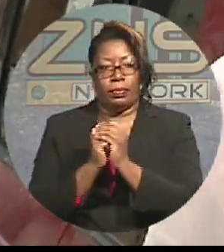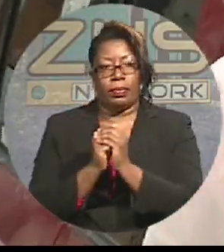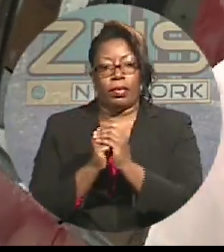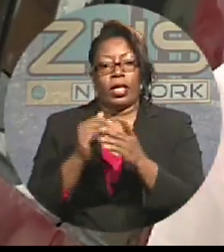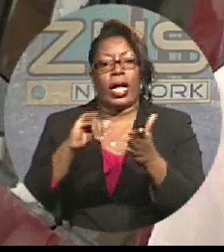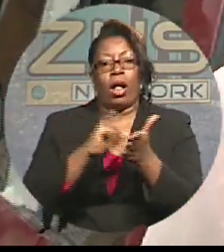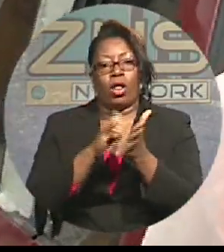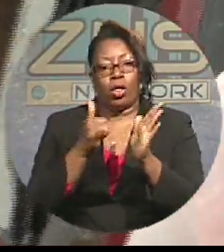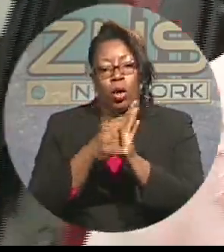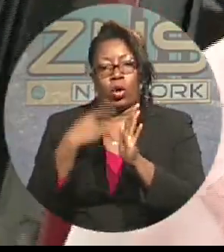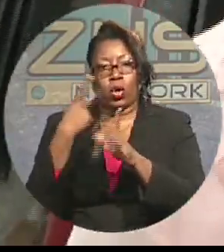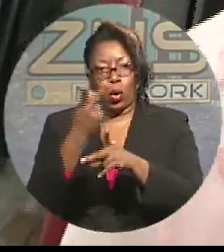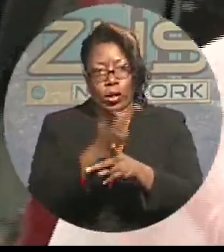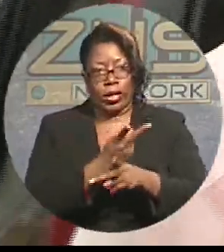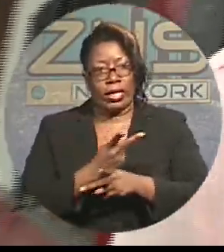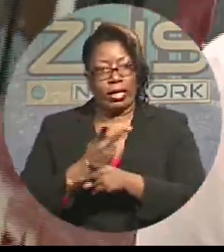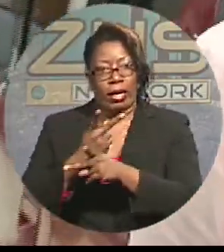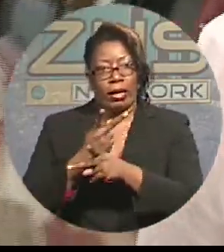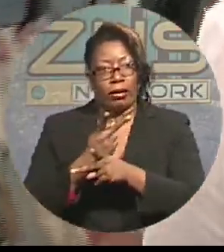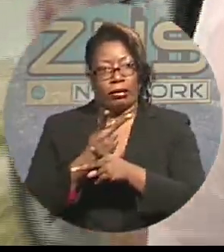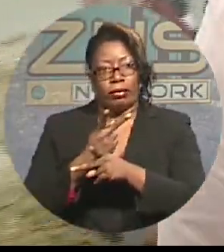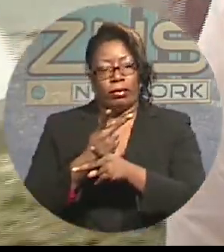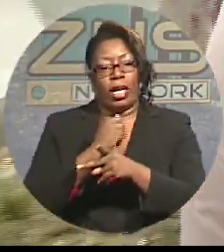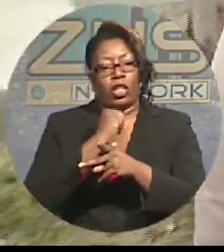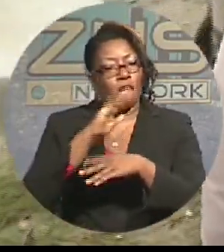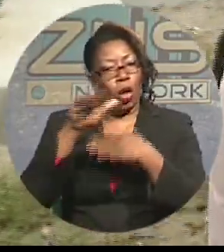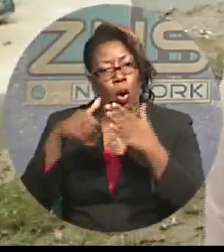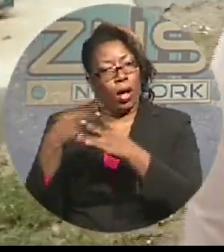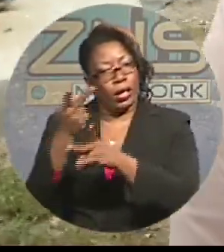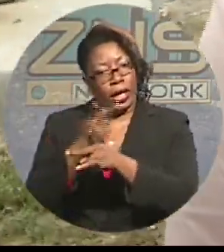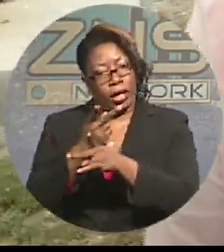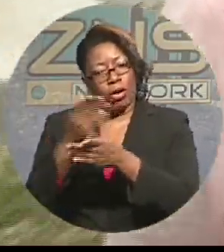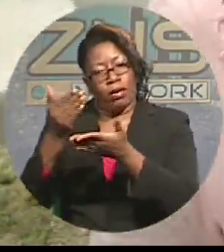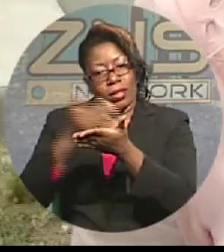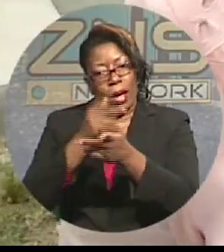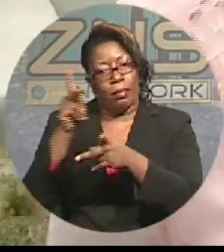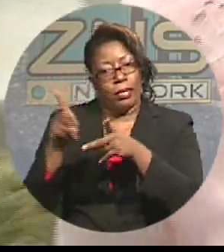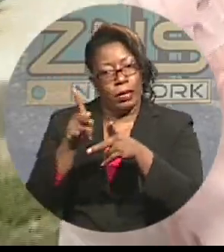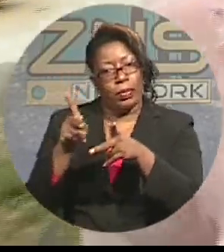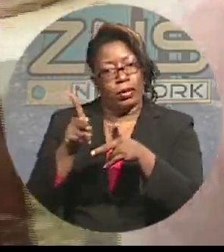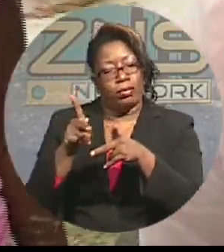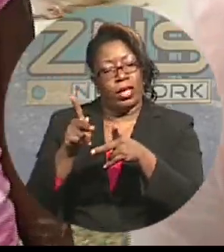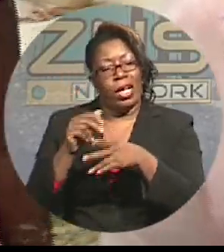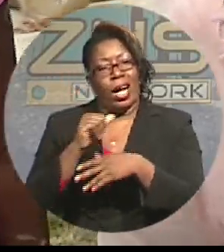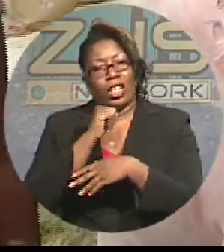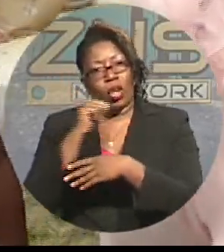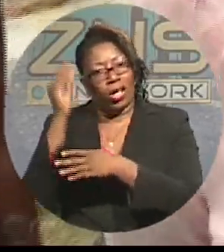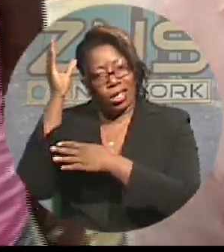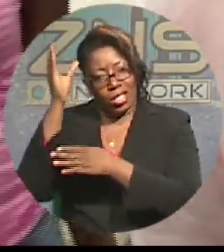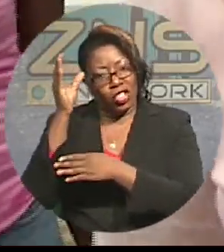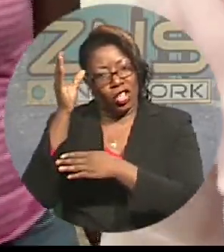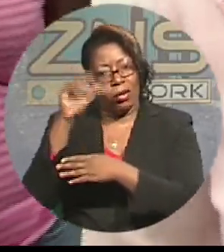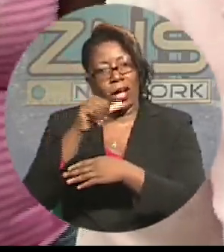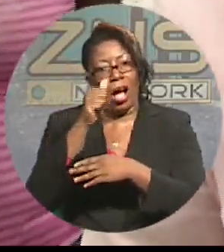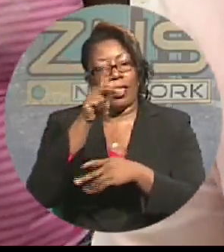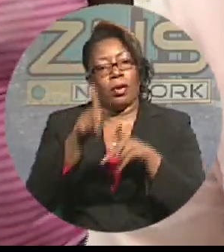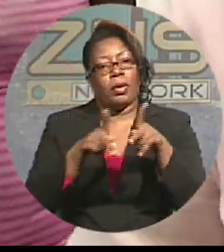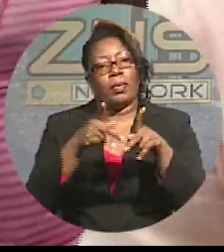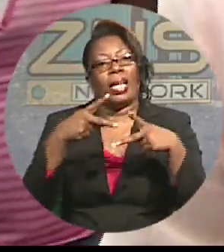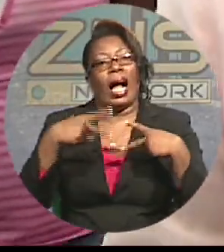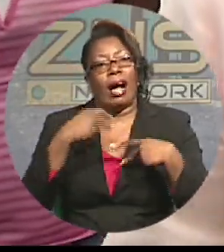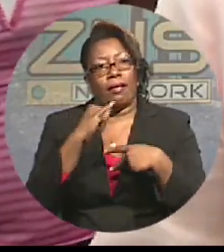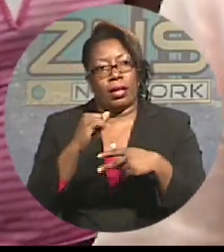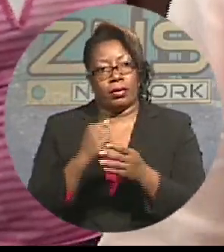care, because not everybody care. Some people have and they're not concerned about others having. We are saying to the